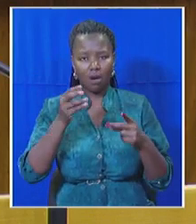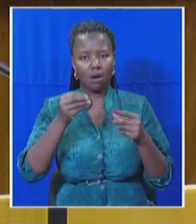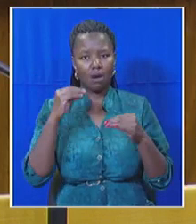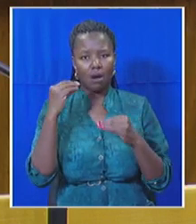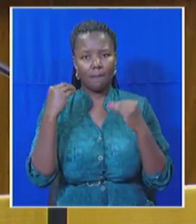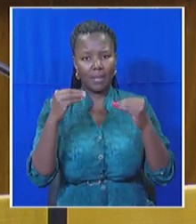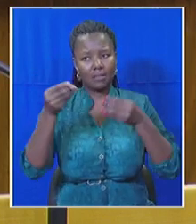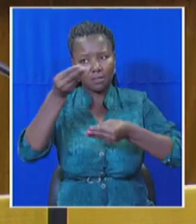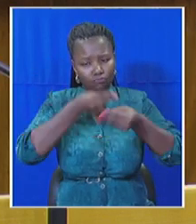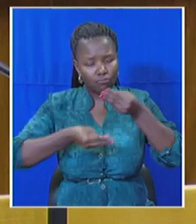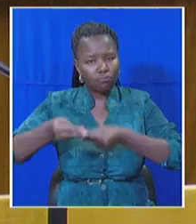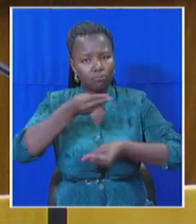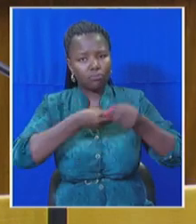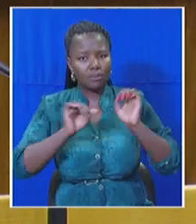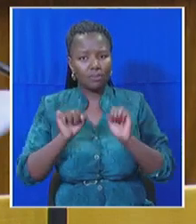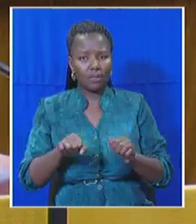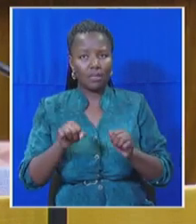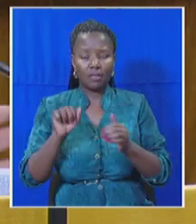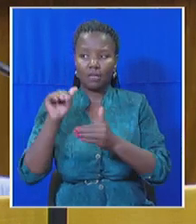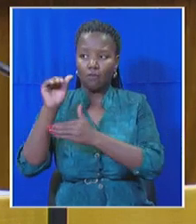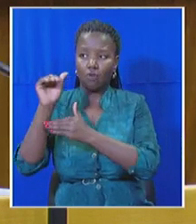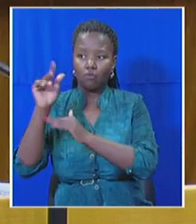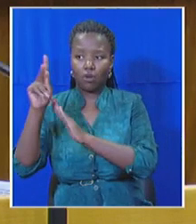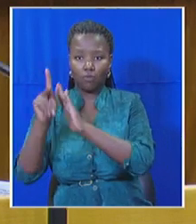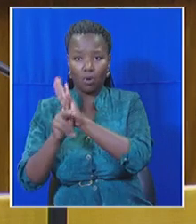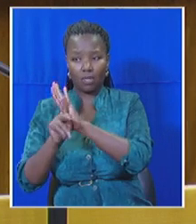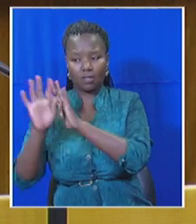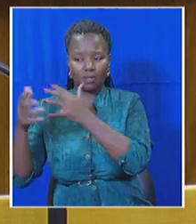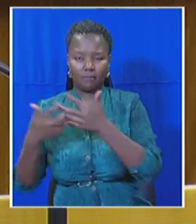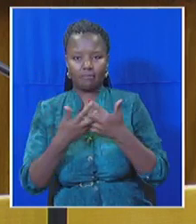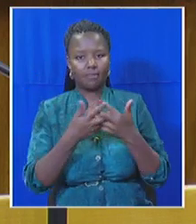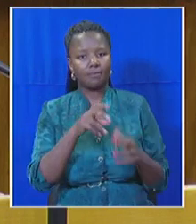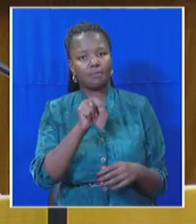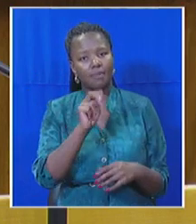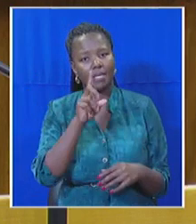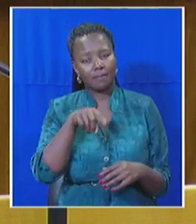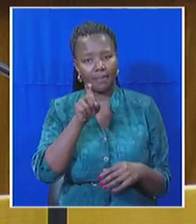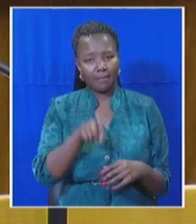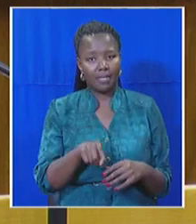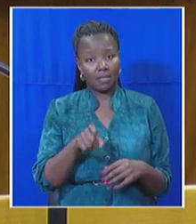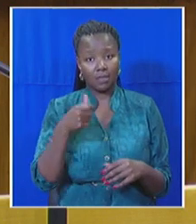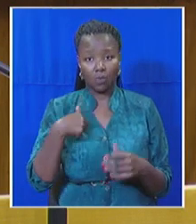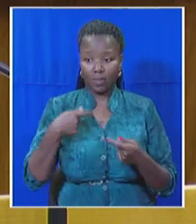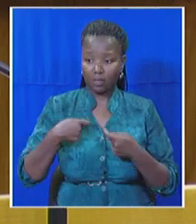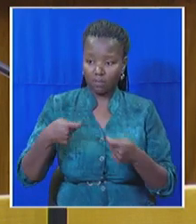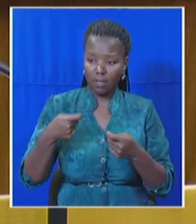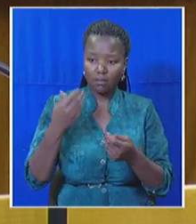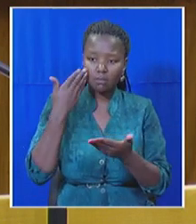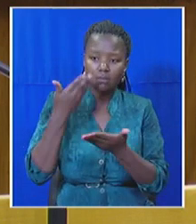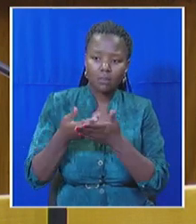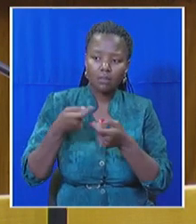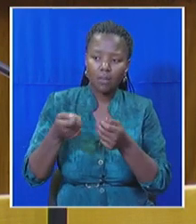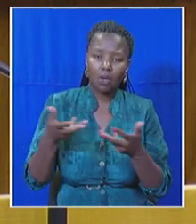policy must indeed be aligned to the National Development Plan. We need value for money, expansion of real